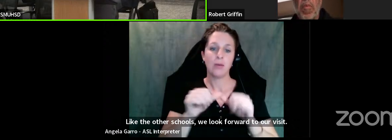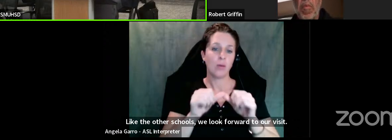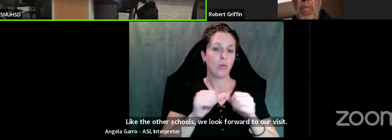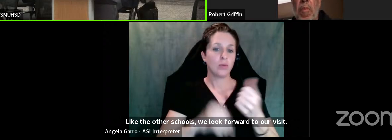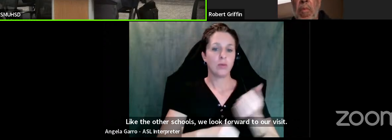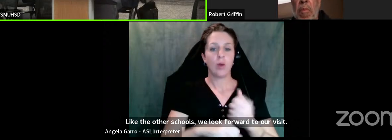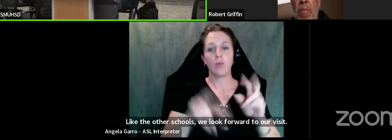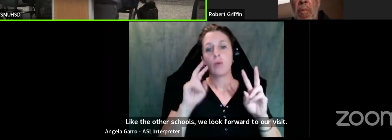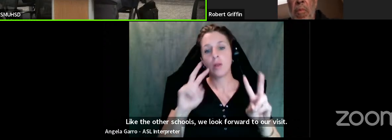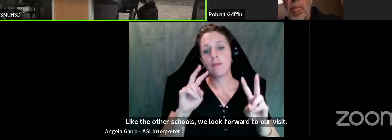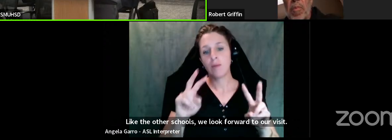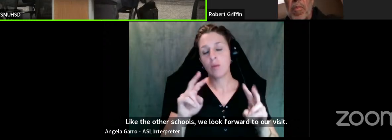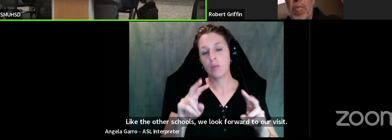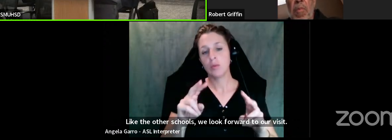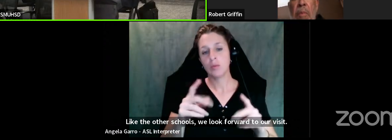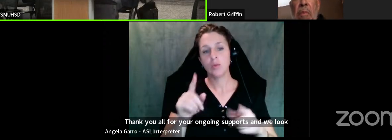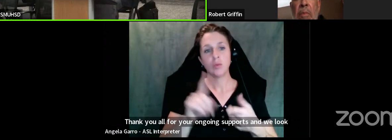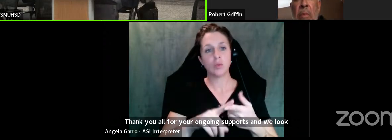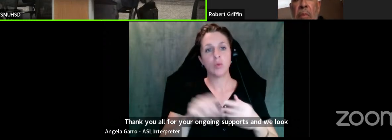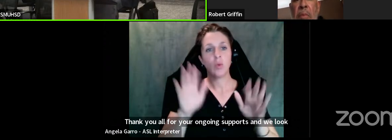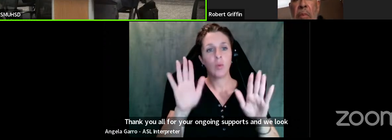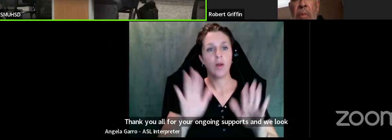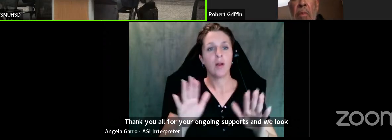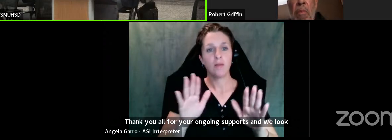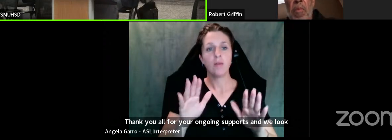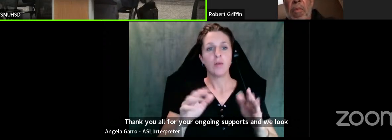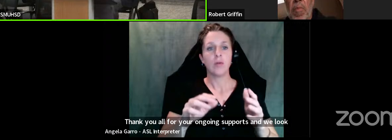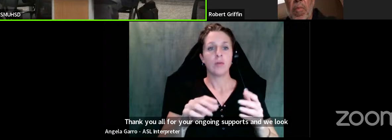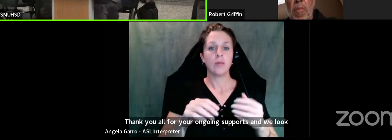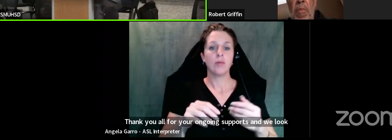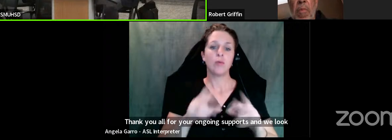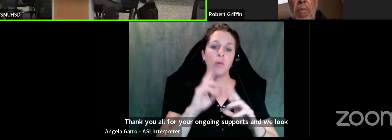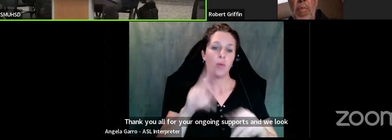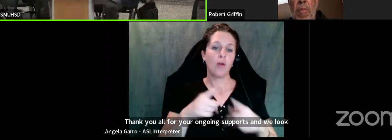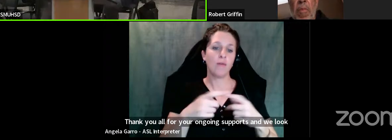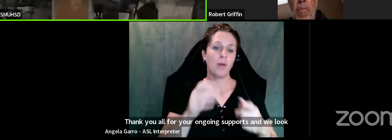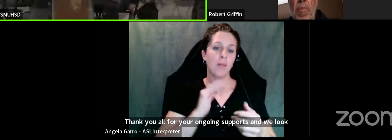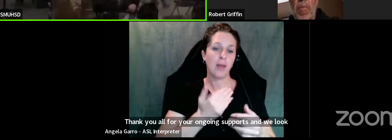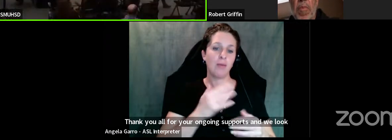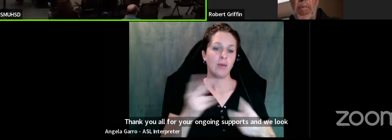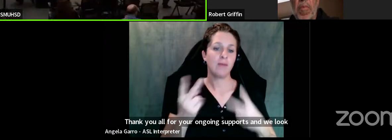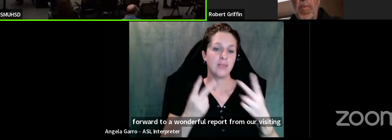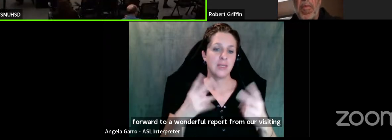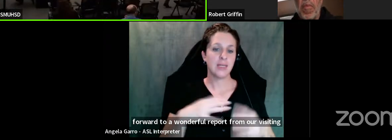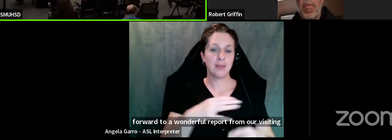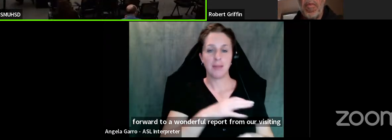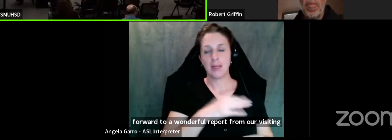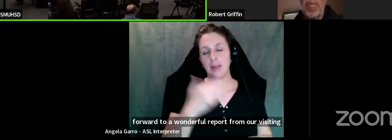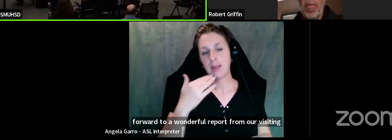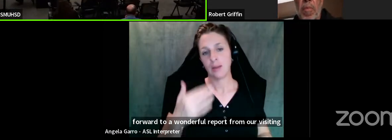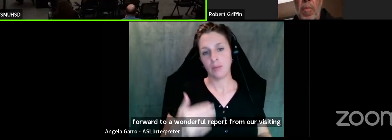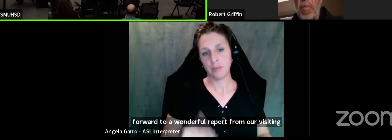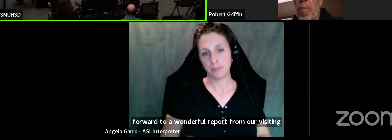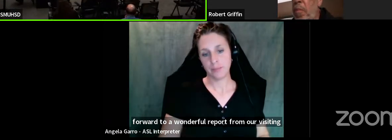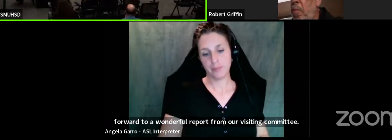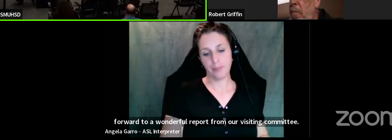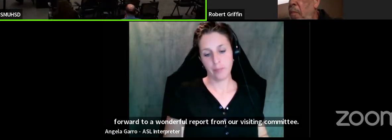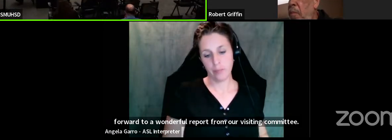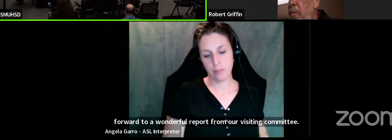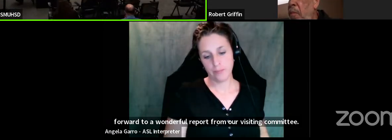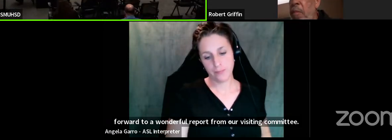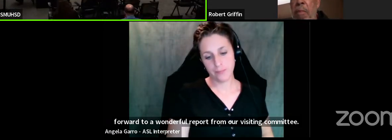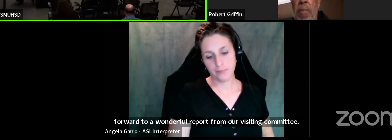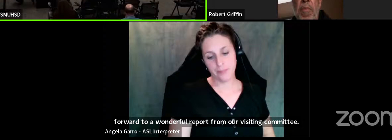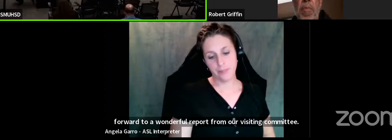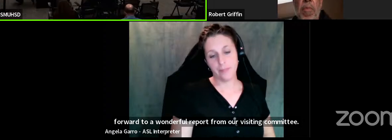forward to a wonderful report from our visiting committee. Thank you. Thank you. All right. Now